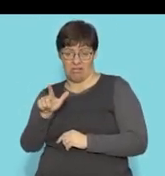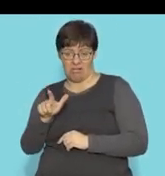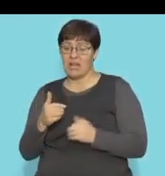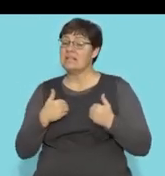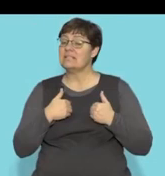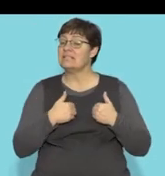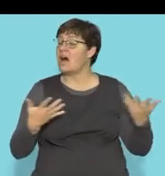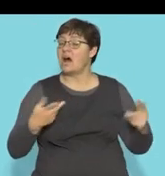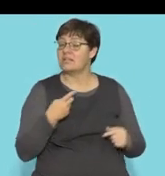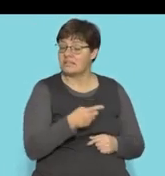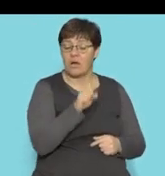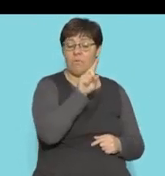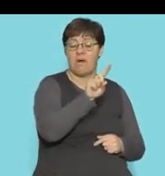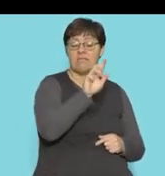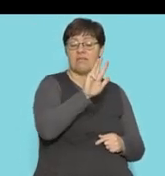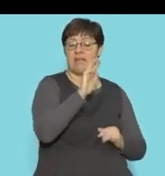it started at